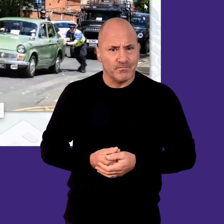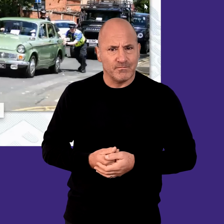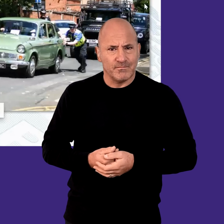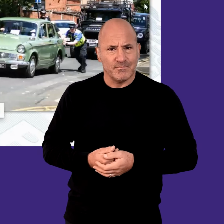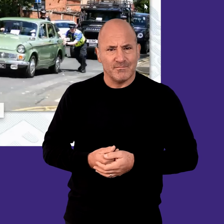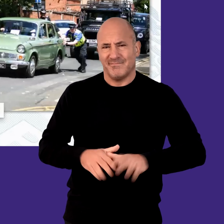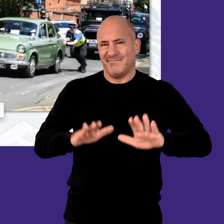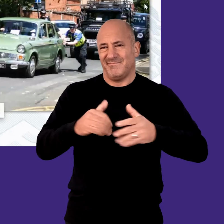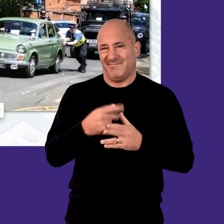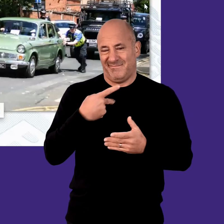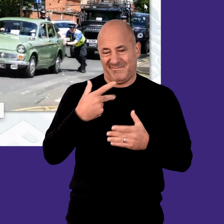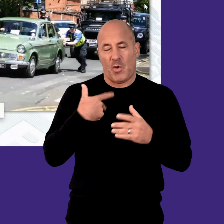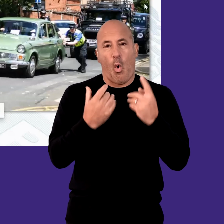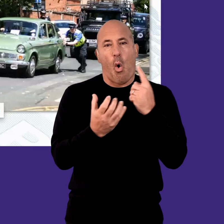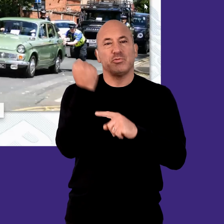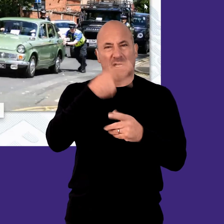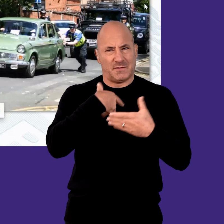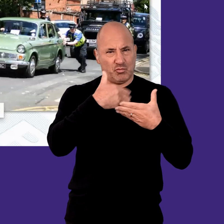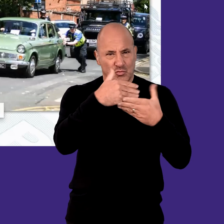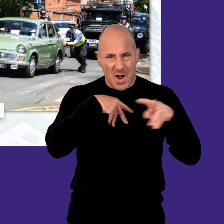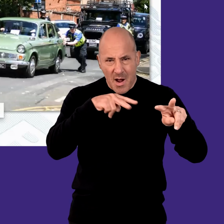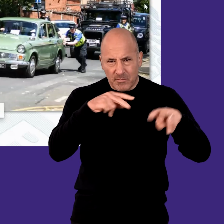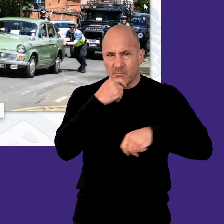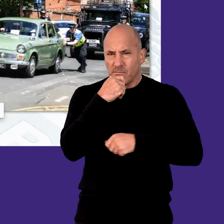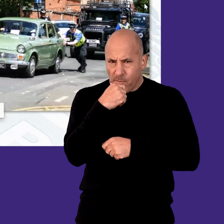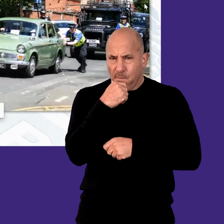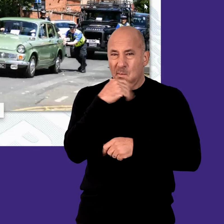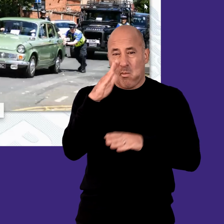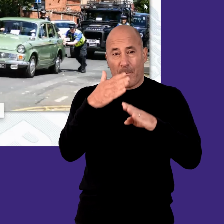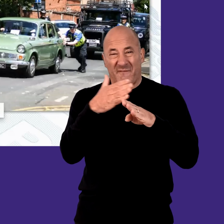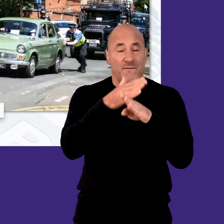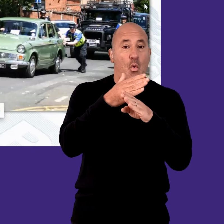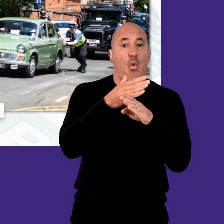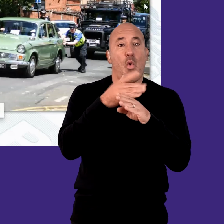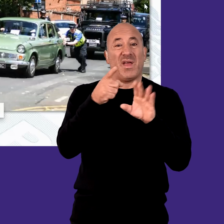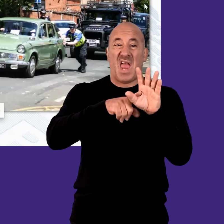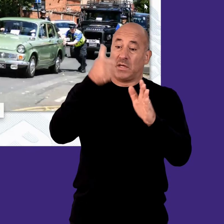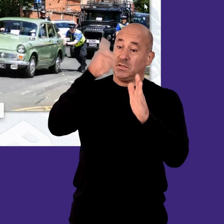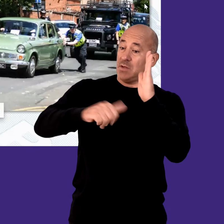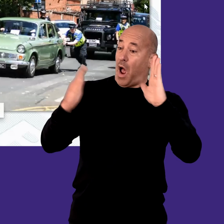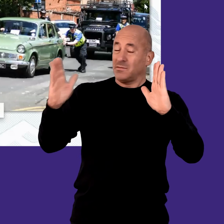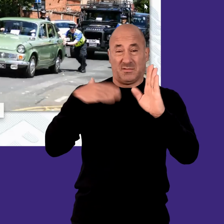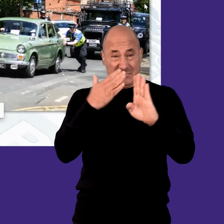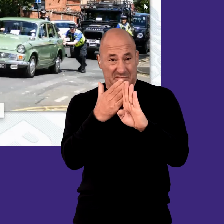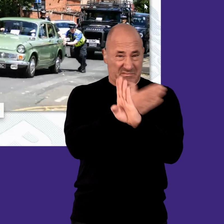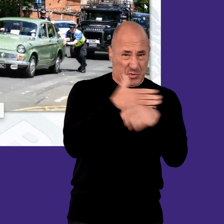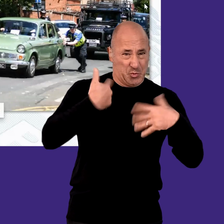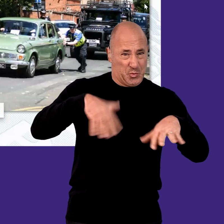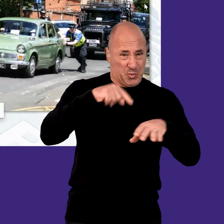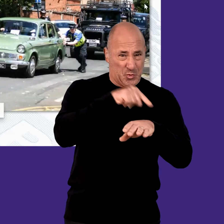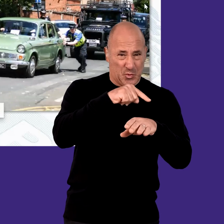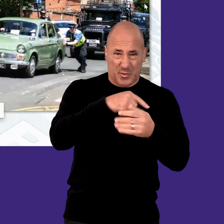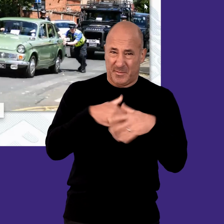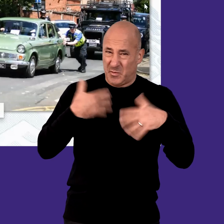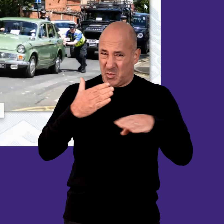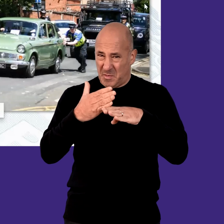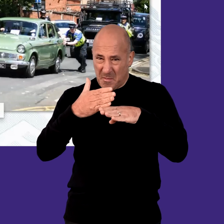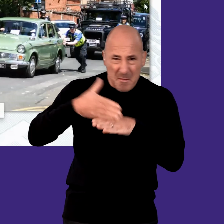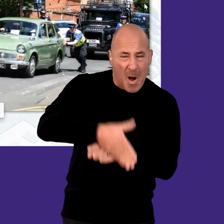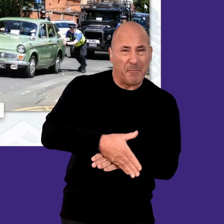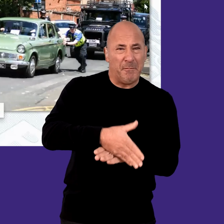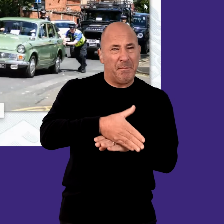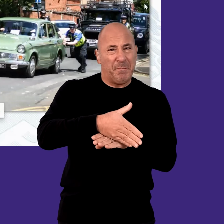Very quickly, how do we seek to do that? So we looked at our shared objectives, and there was a huge bit at the start, before the City of Culture year